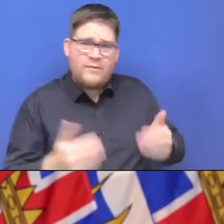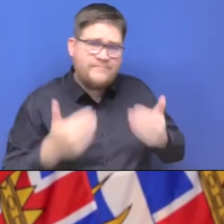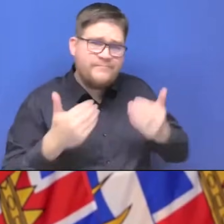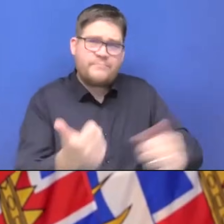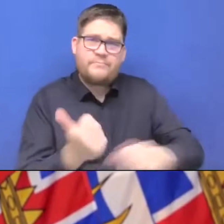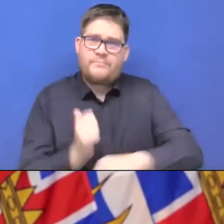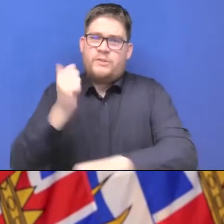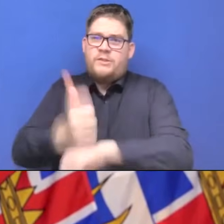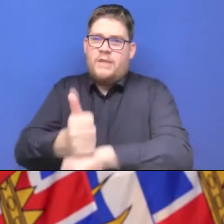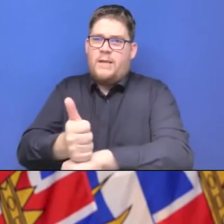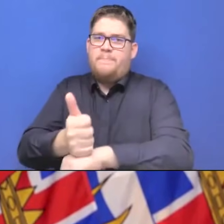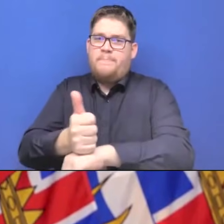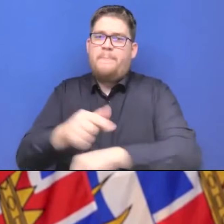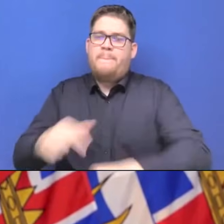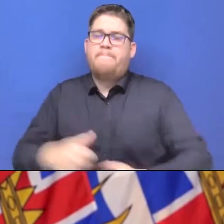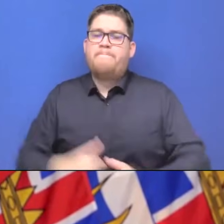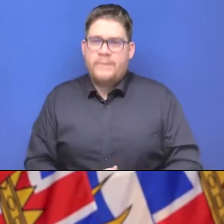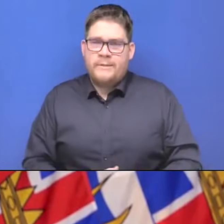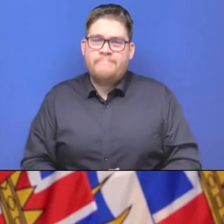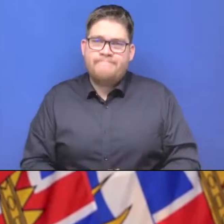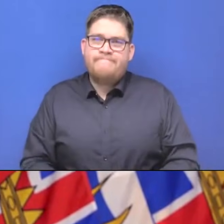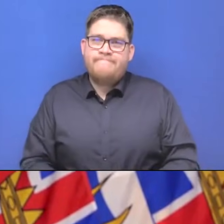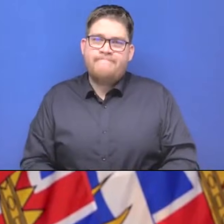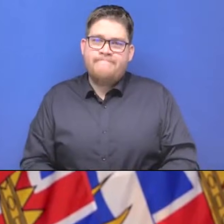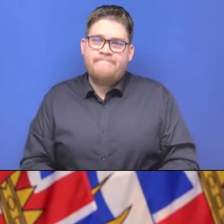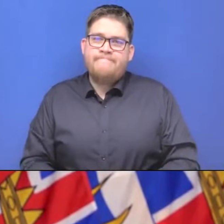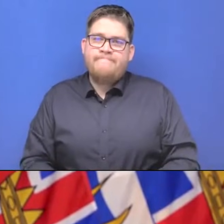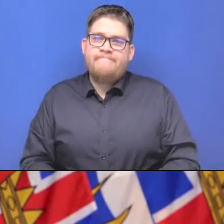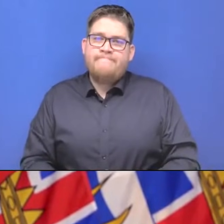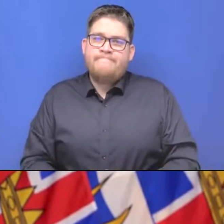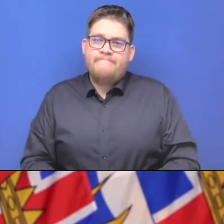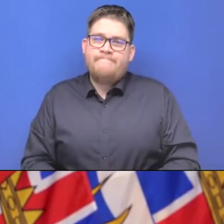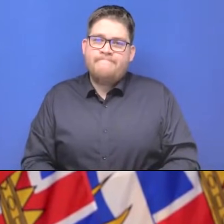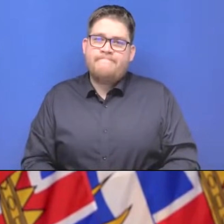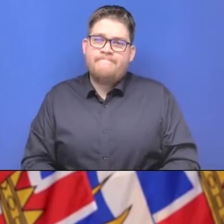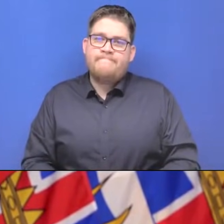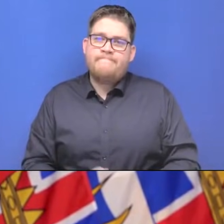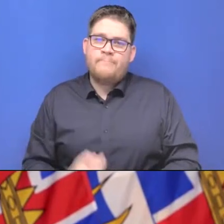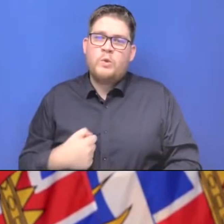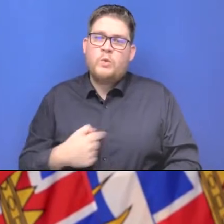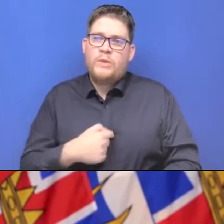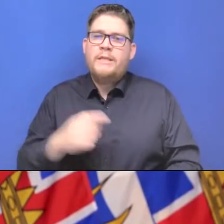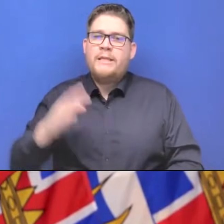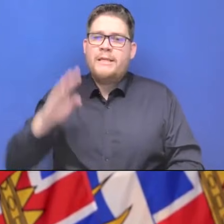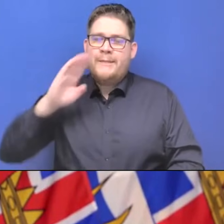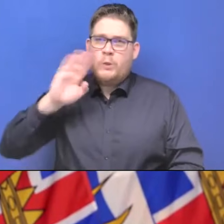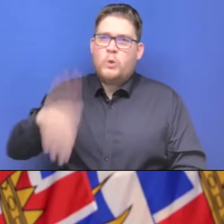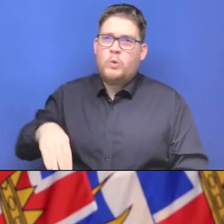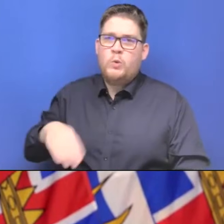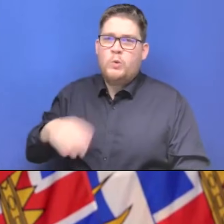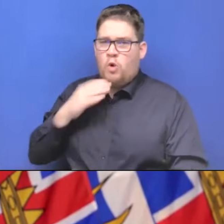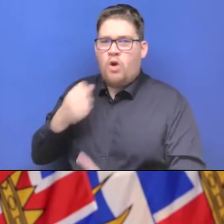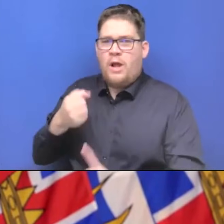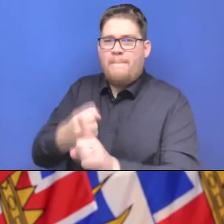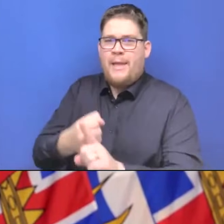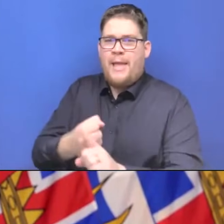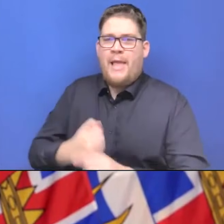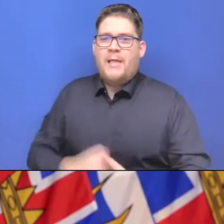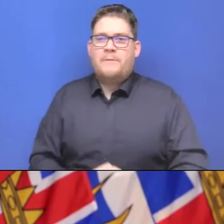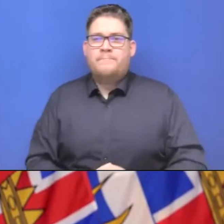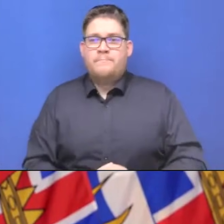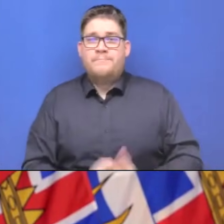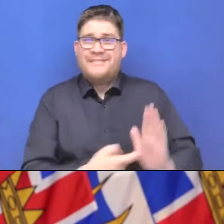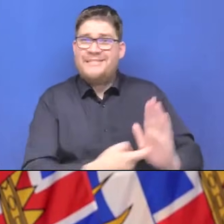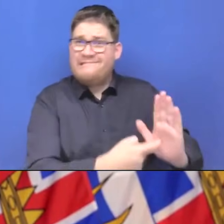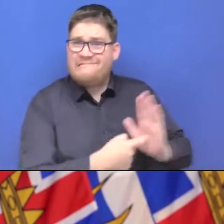solemn today because we know the implications for people, and we know why this is a necessary step to protect people in our healthcare